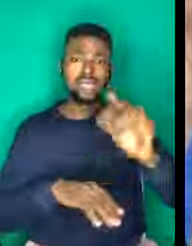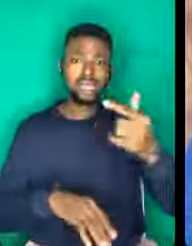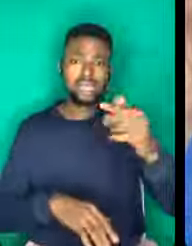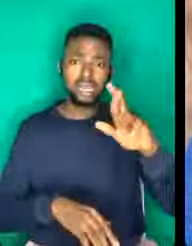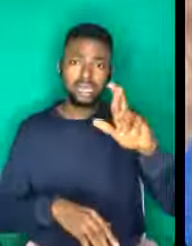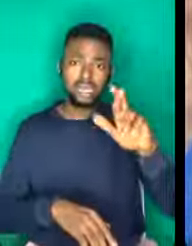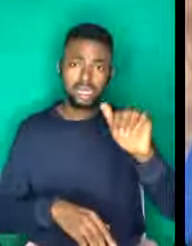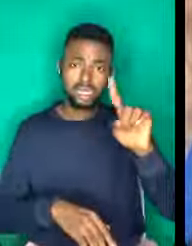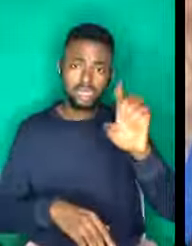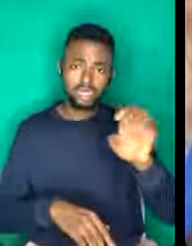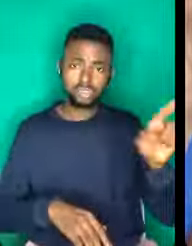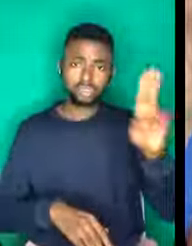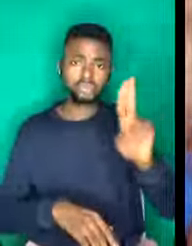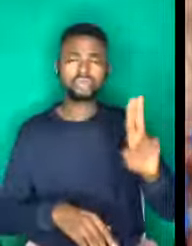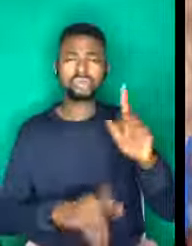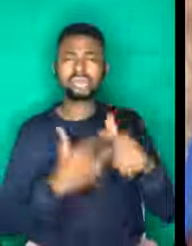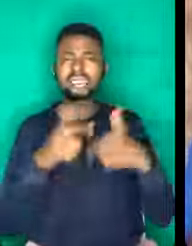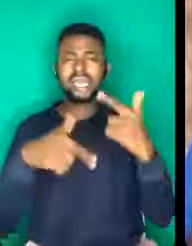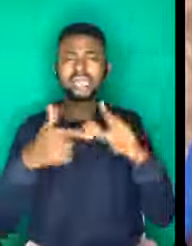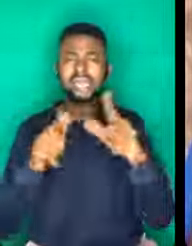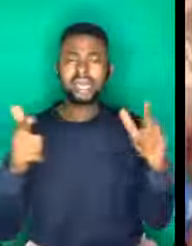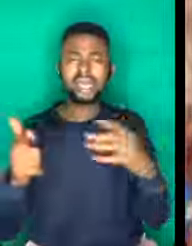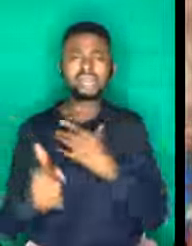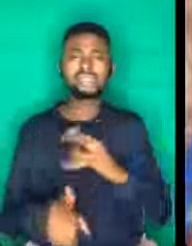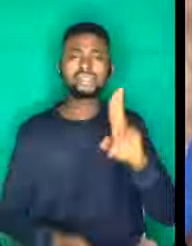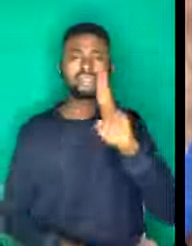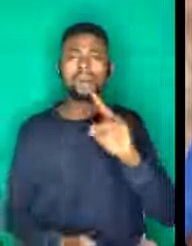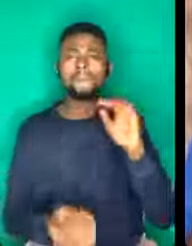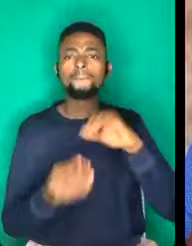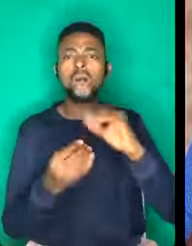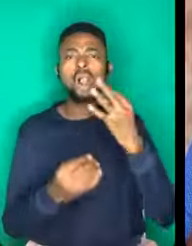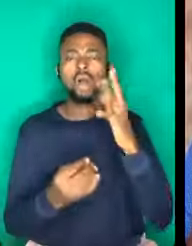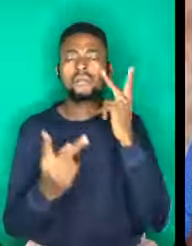sign language and use more of visual